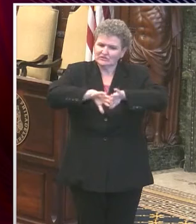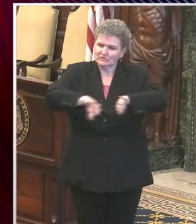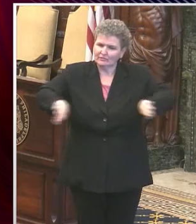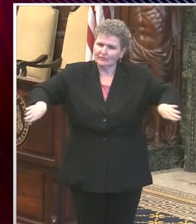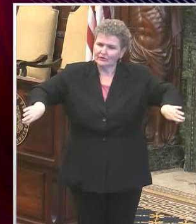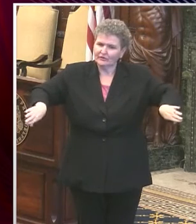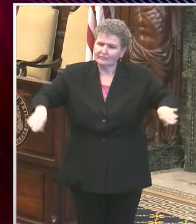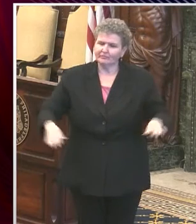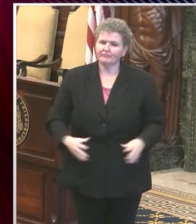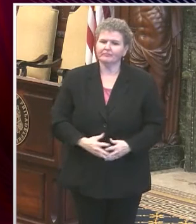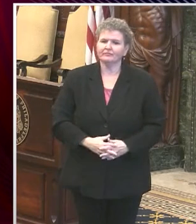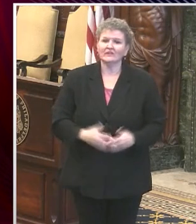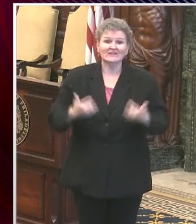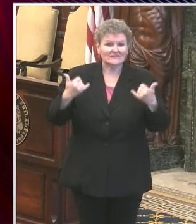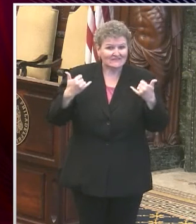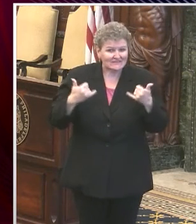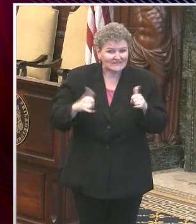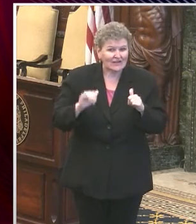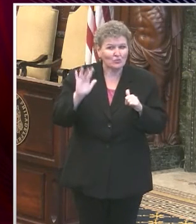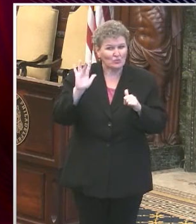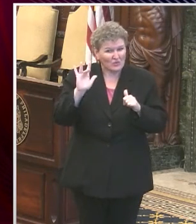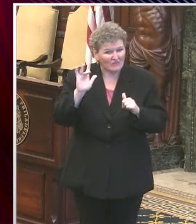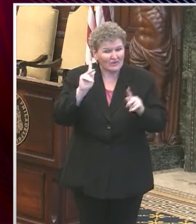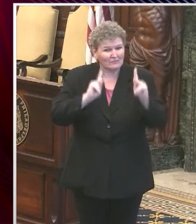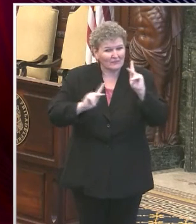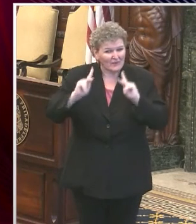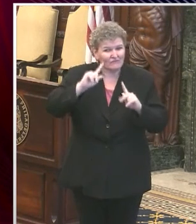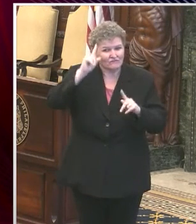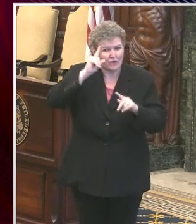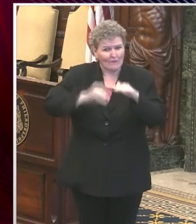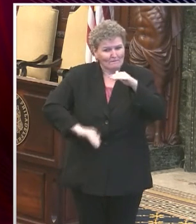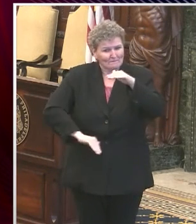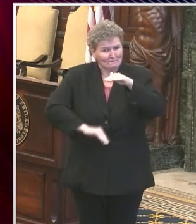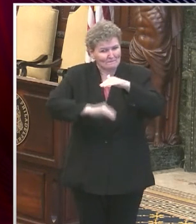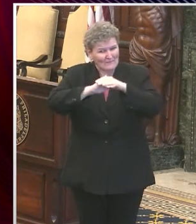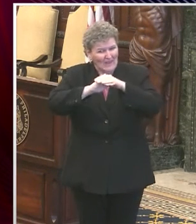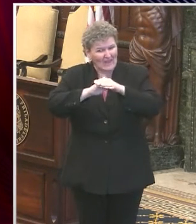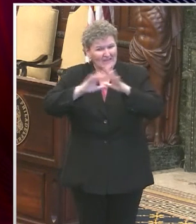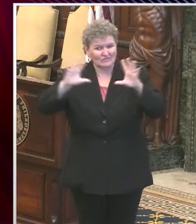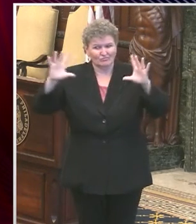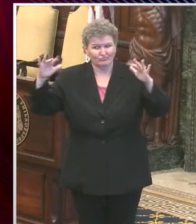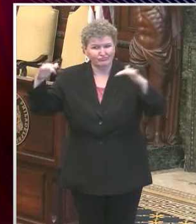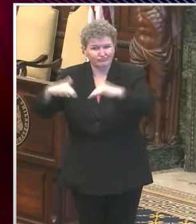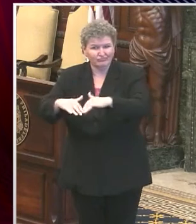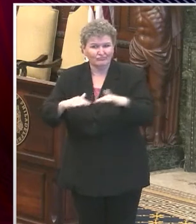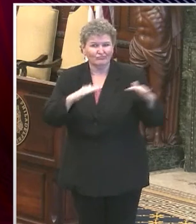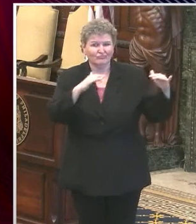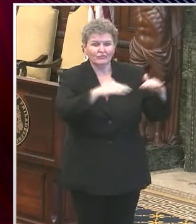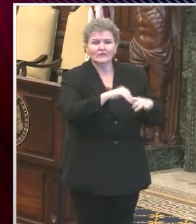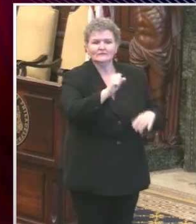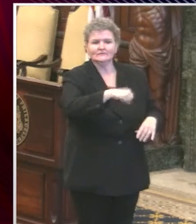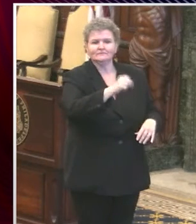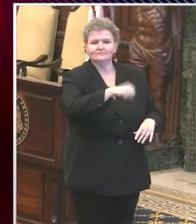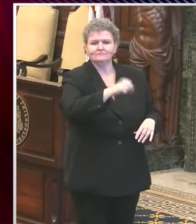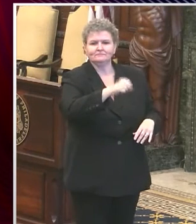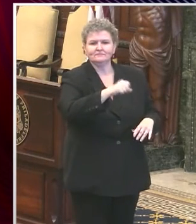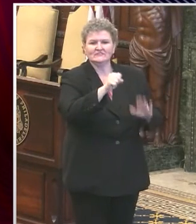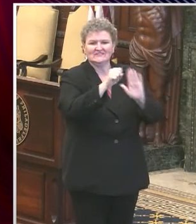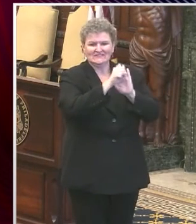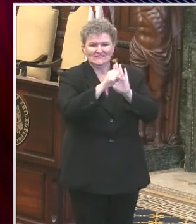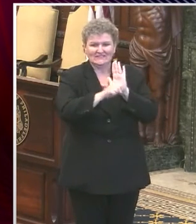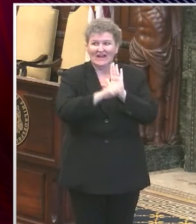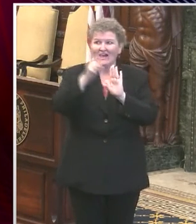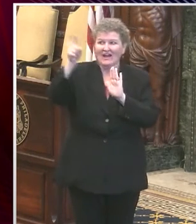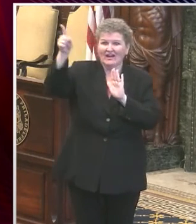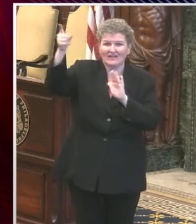it's still just 25 people for maximum for an indoor gathering? That is the rule at the state level and at the city level right